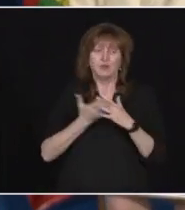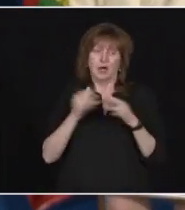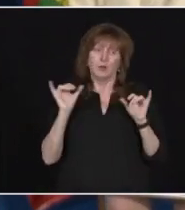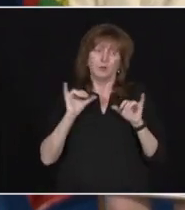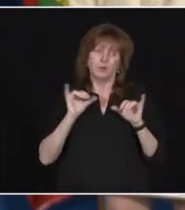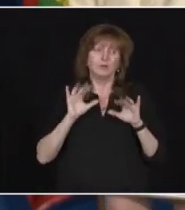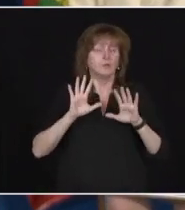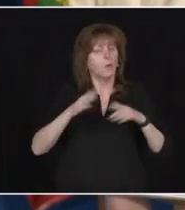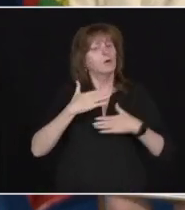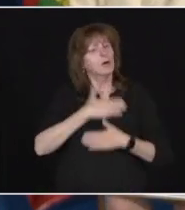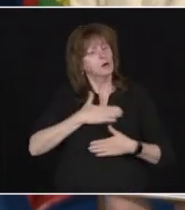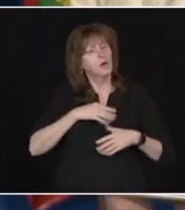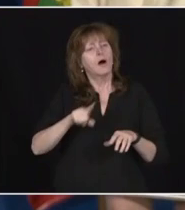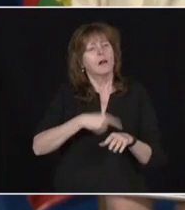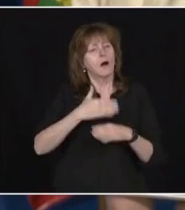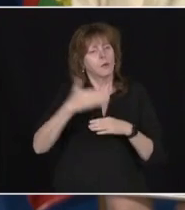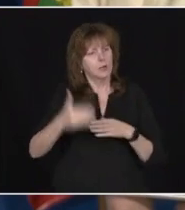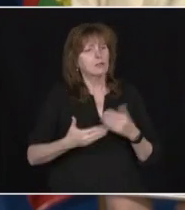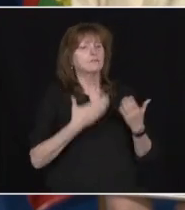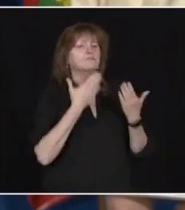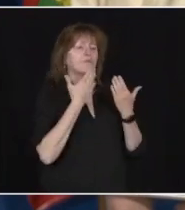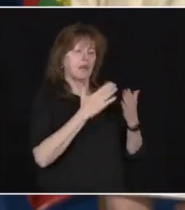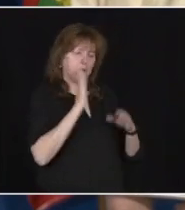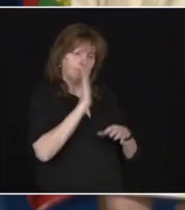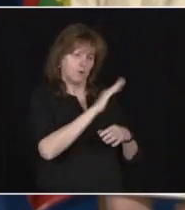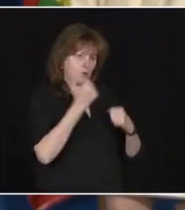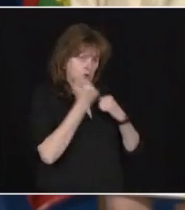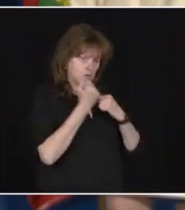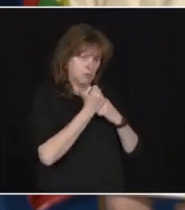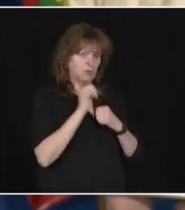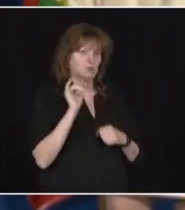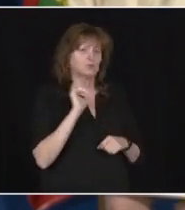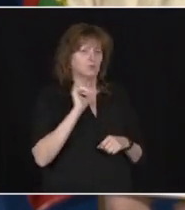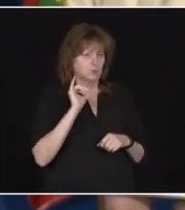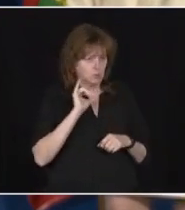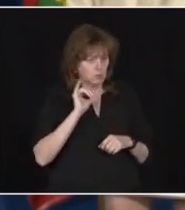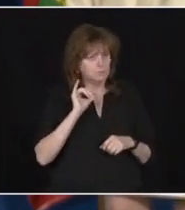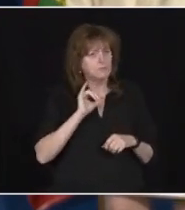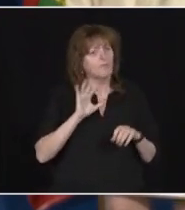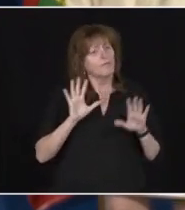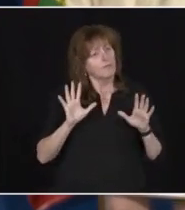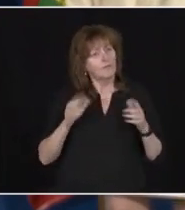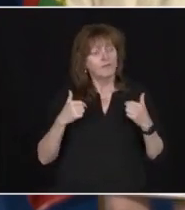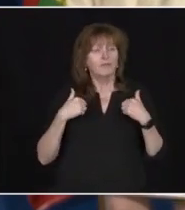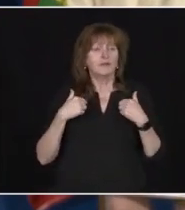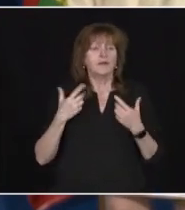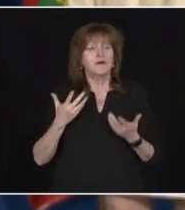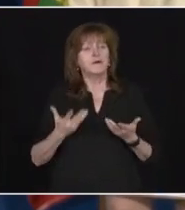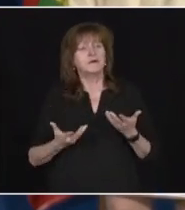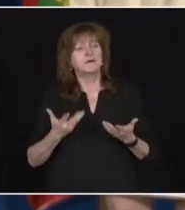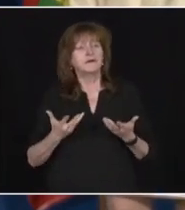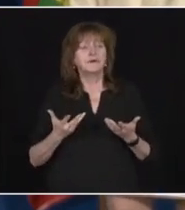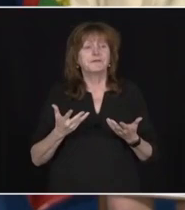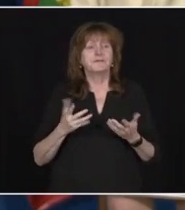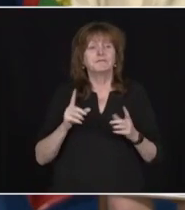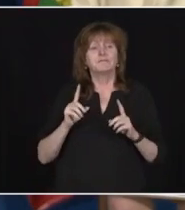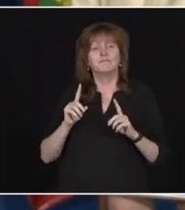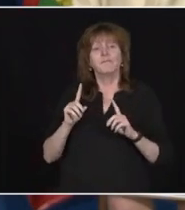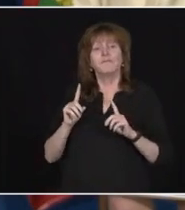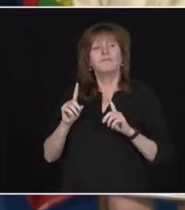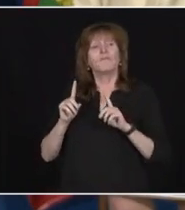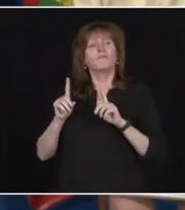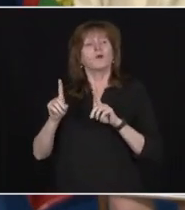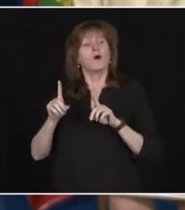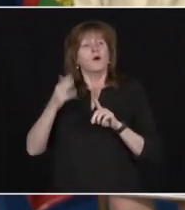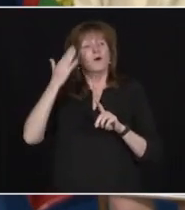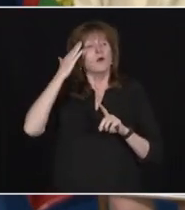grateful for all your support. So unfortunately, I might be out there protesting with a protester saying I want to work tomorrow. So Jamie, if you meet me